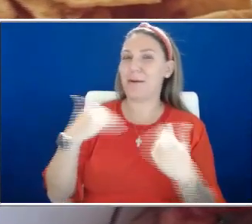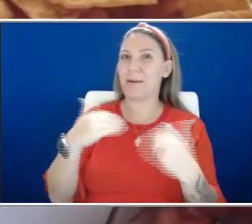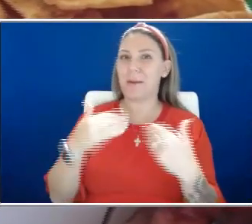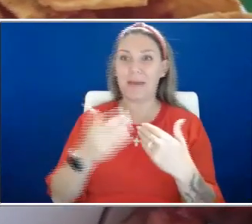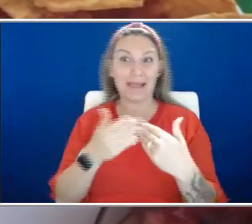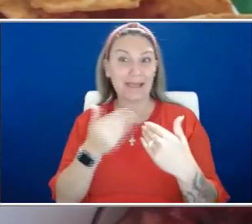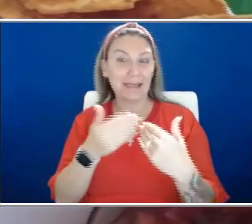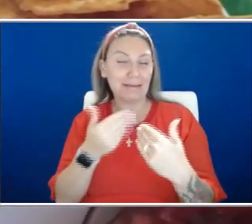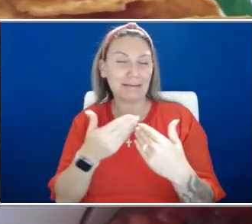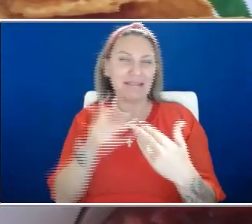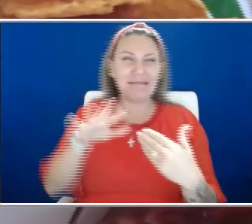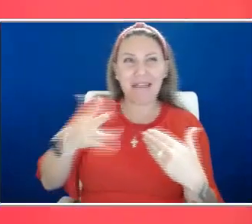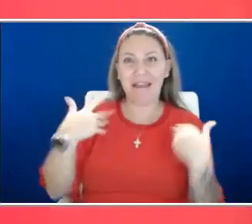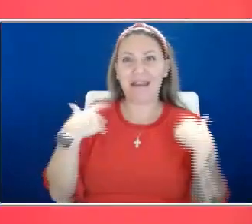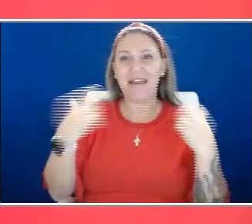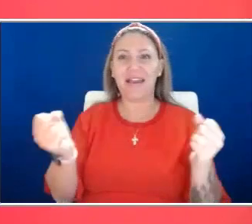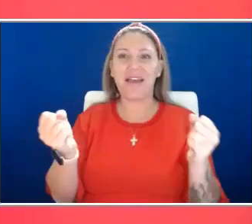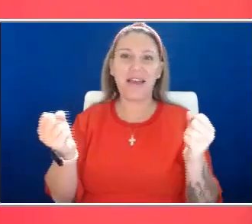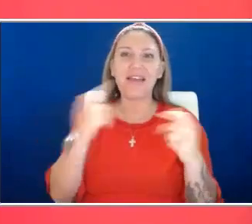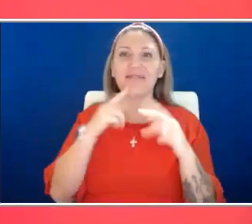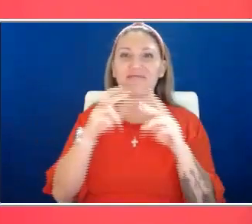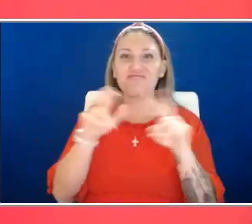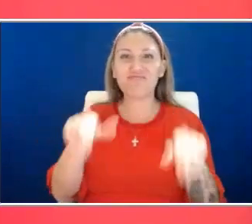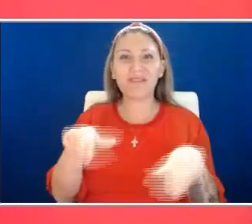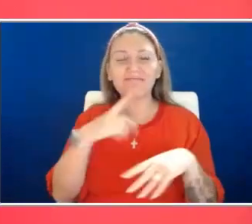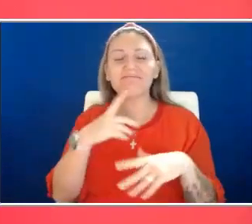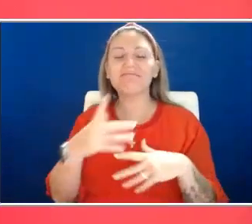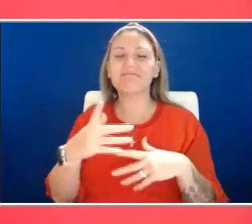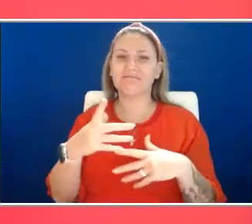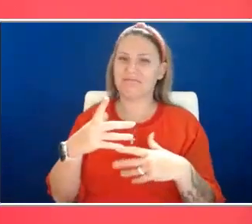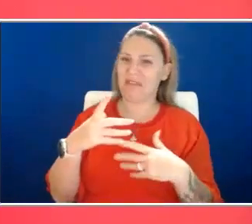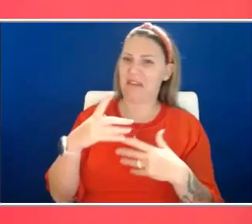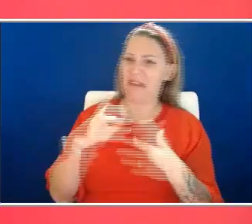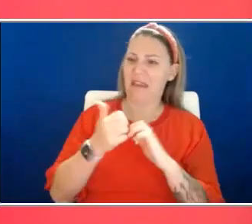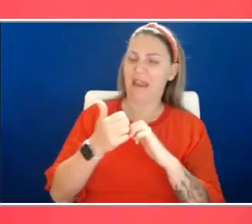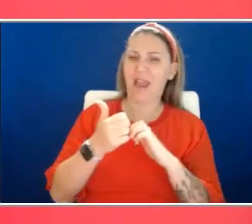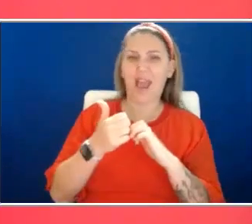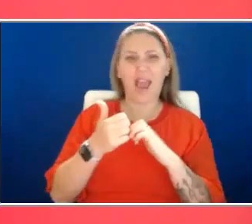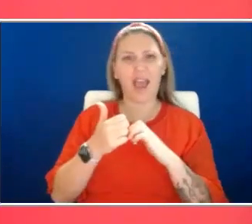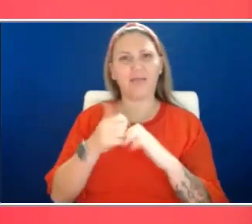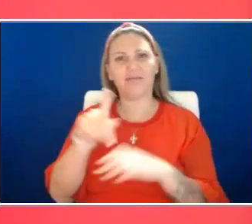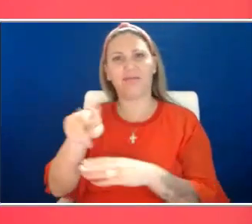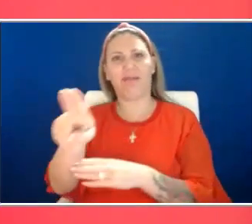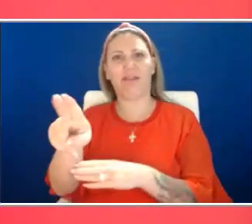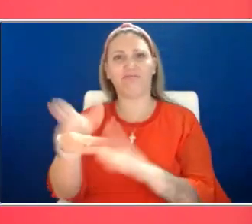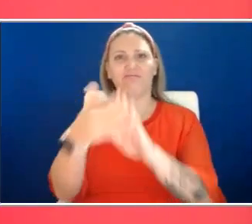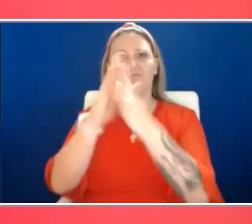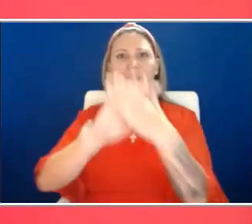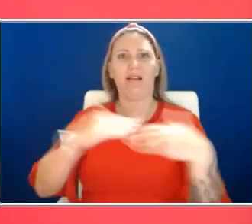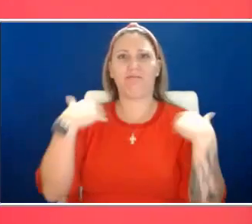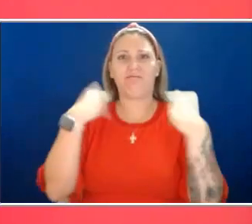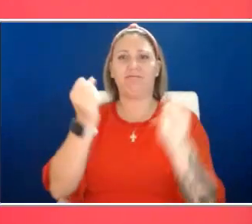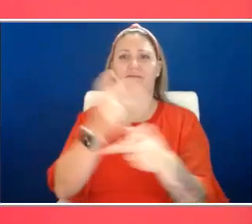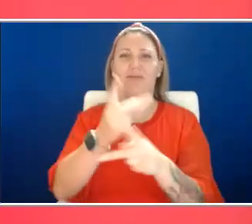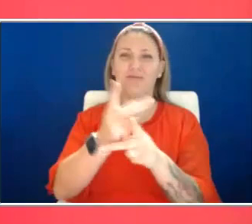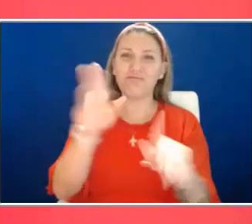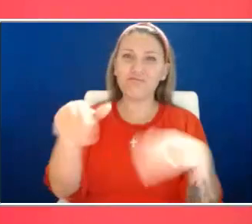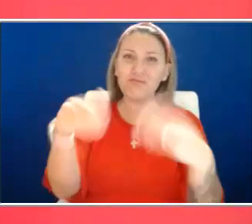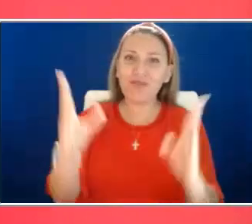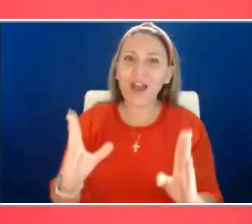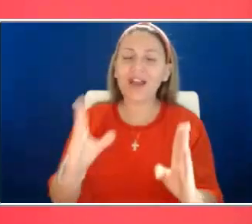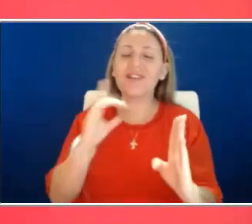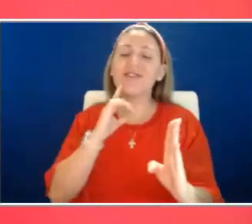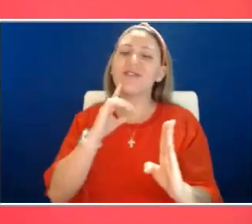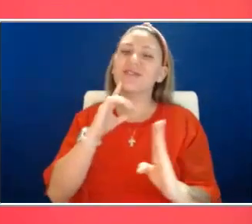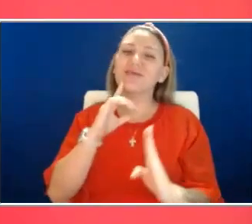recipe ready for the game. Ever wonder how the health system became the official healthcare provider of the Chiefs? Chiefs President Mark Donovan